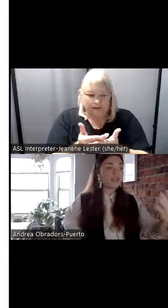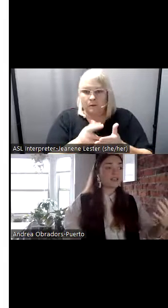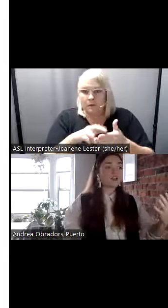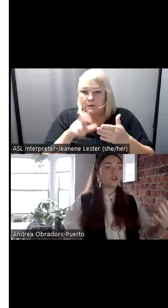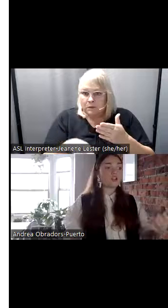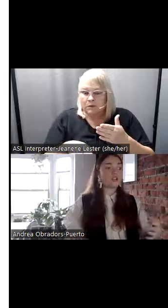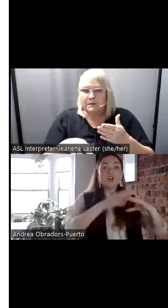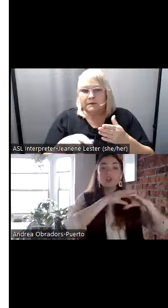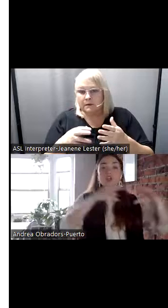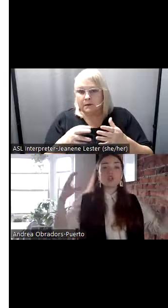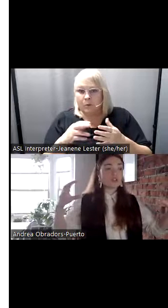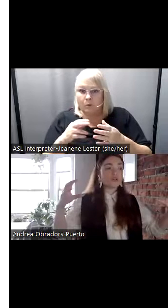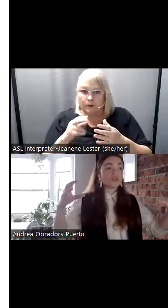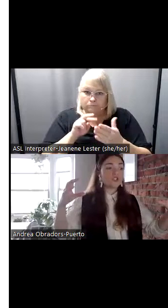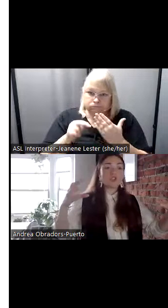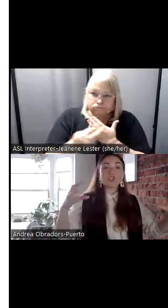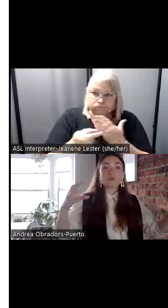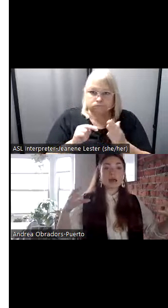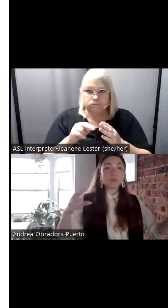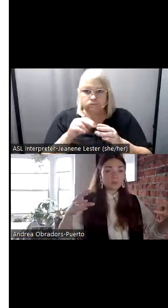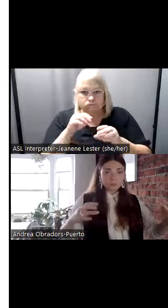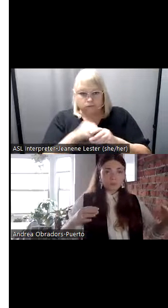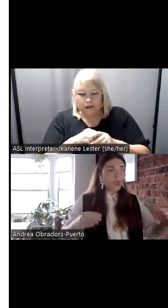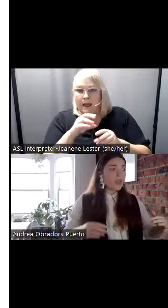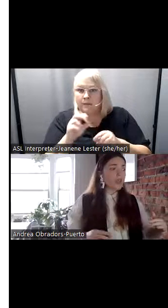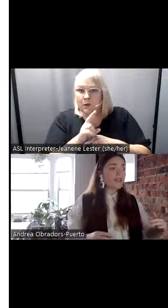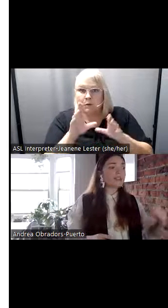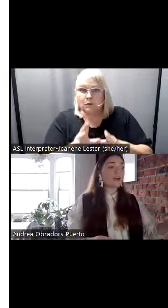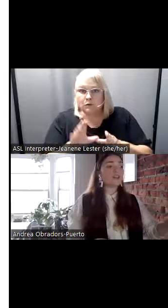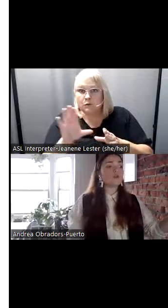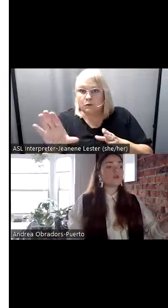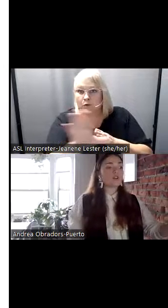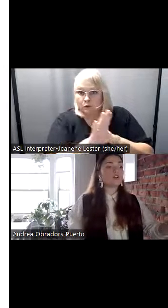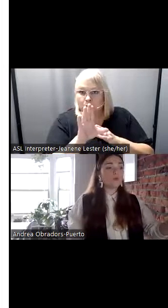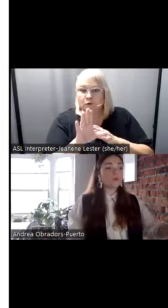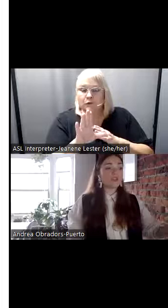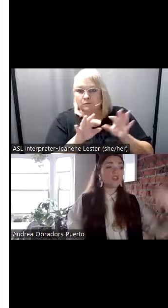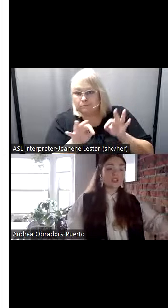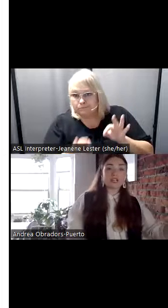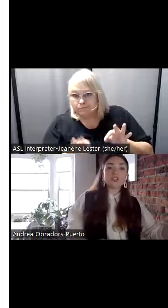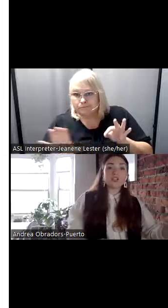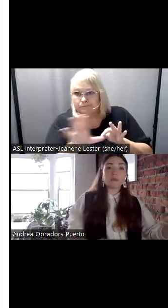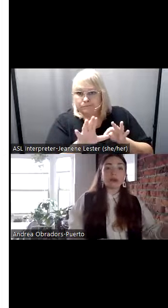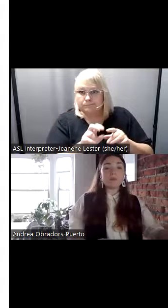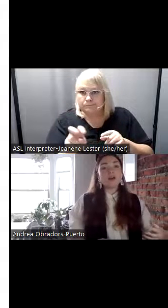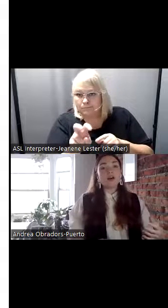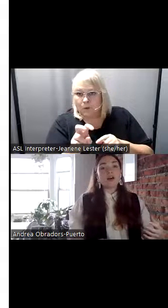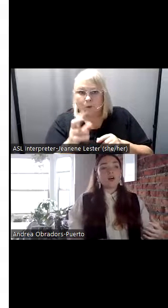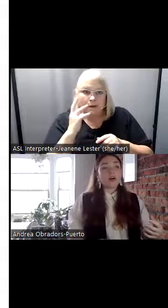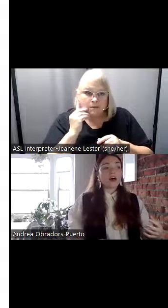our insights and also the user journey map, and define the most critical moments using that journey